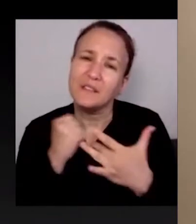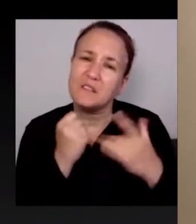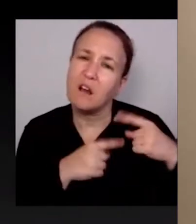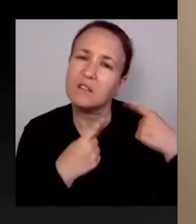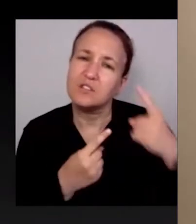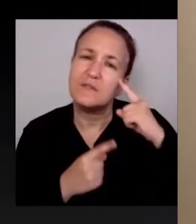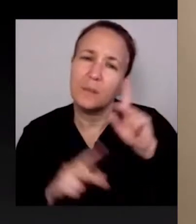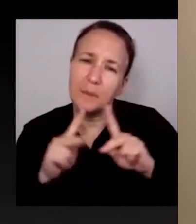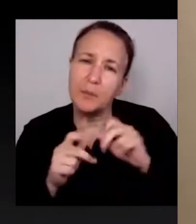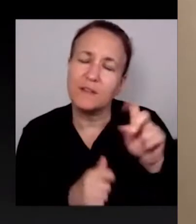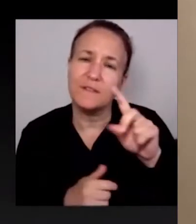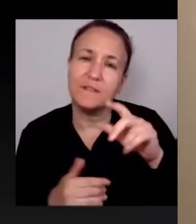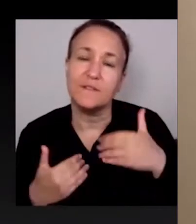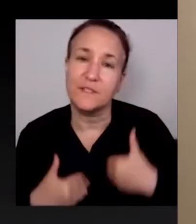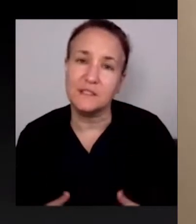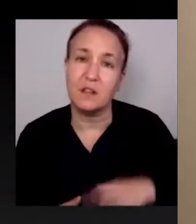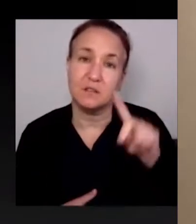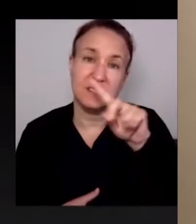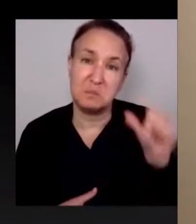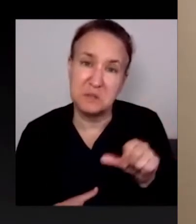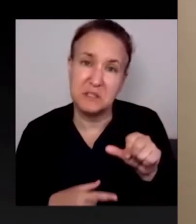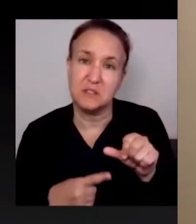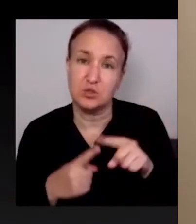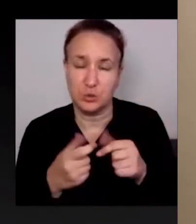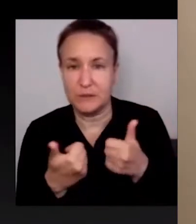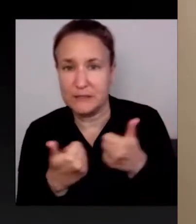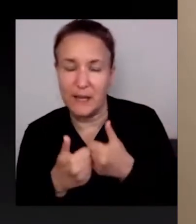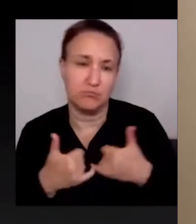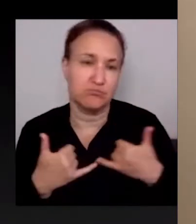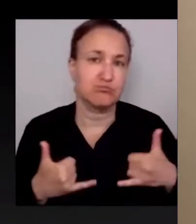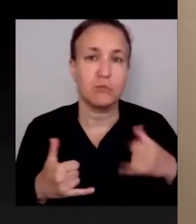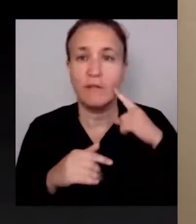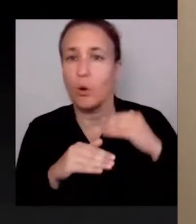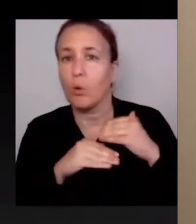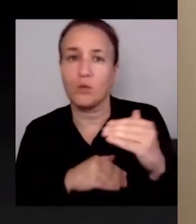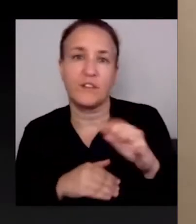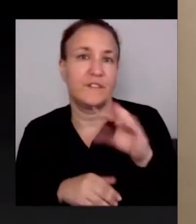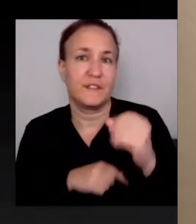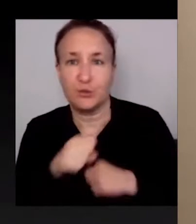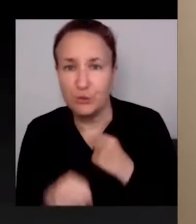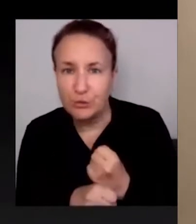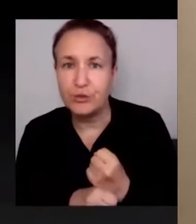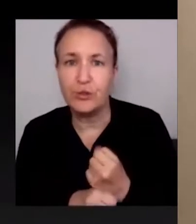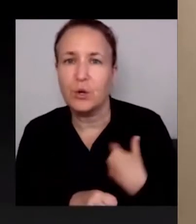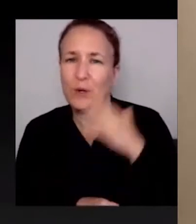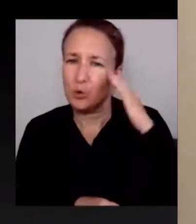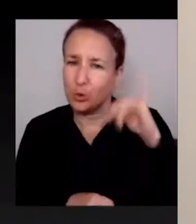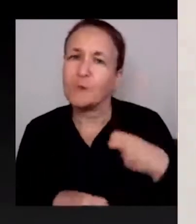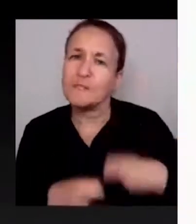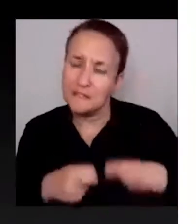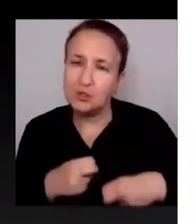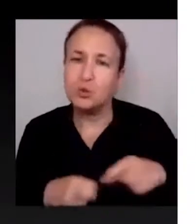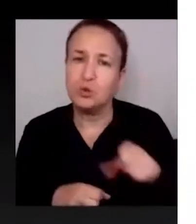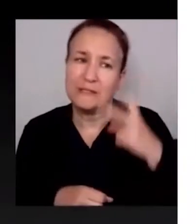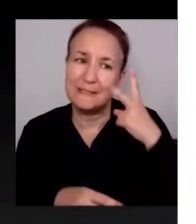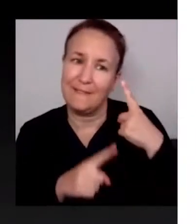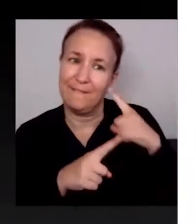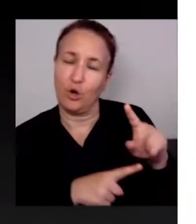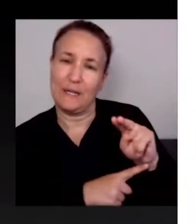physical disabilities to game for over half a century. And we've known it was an issue, as you can see from Nintendo's